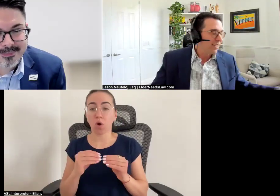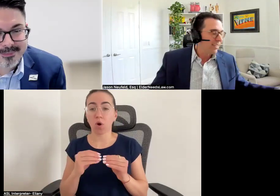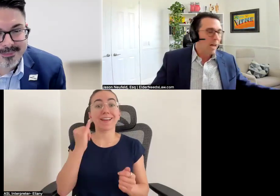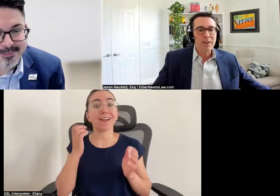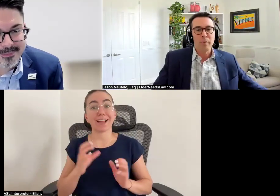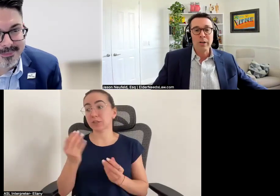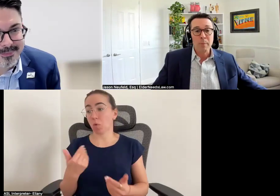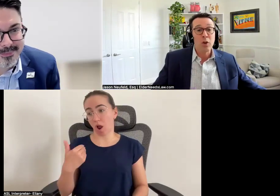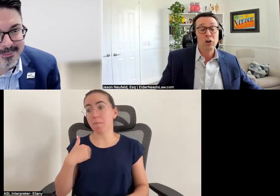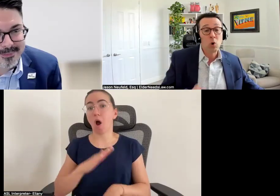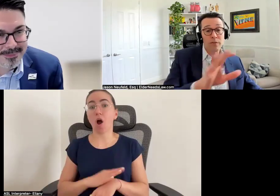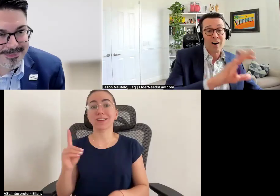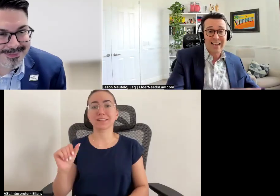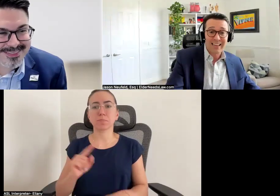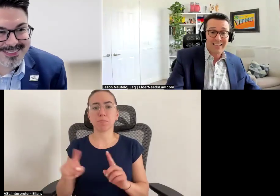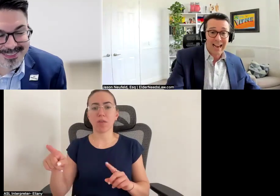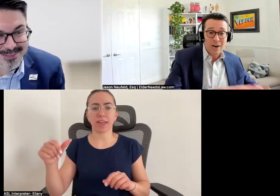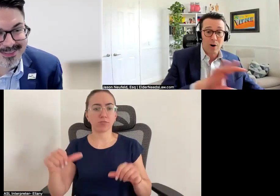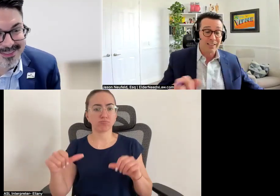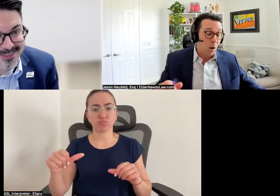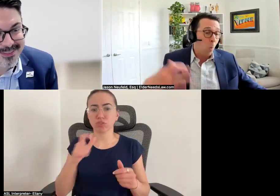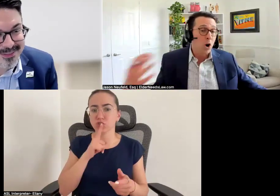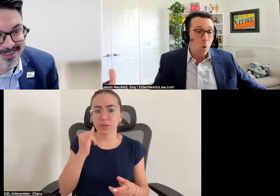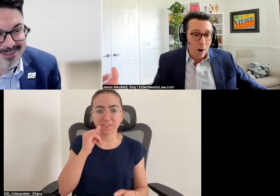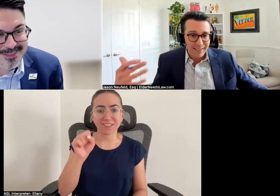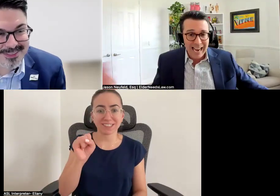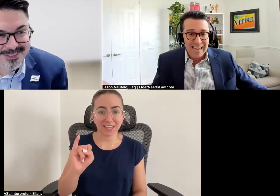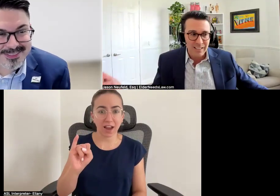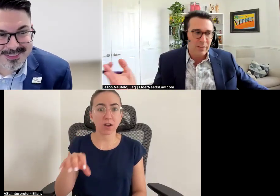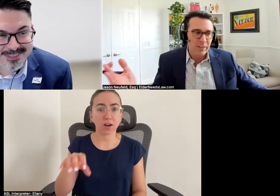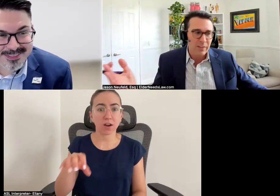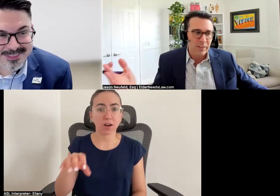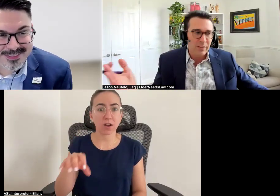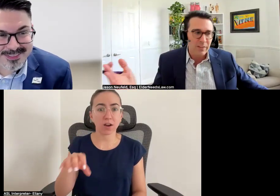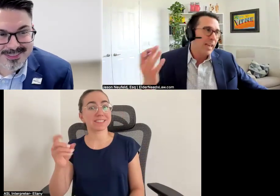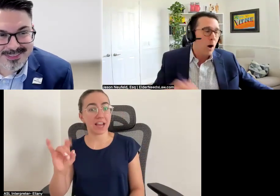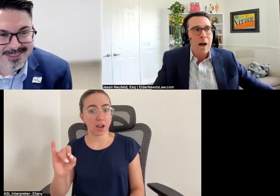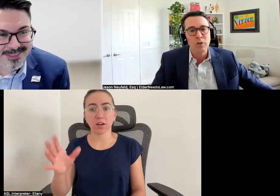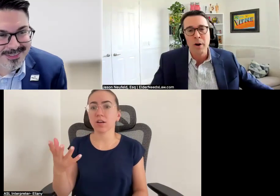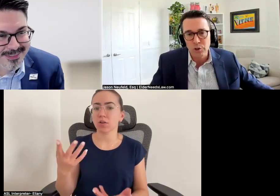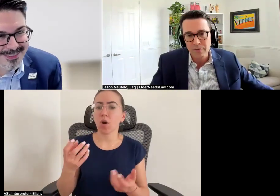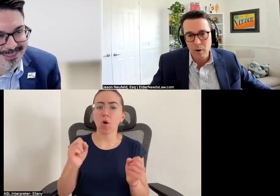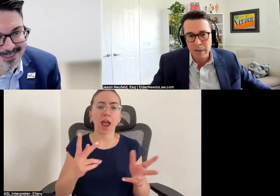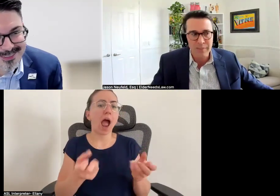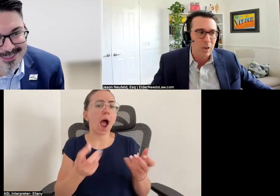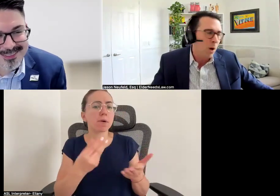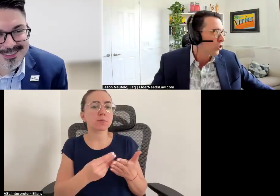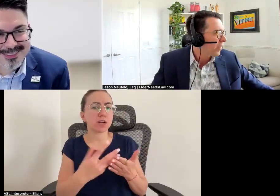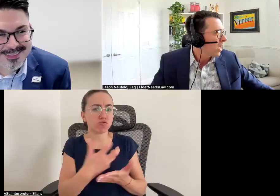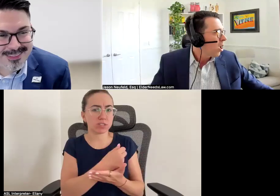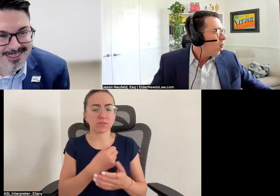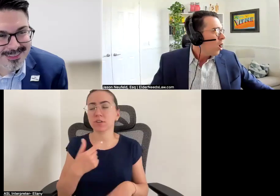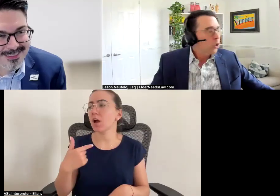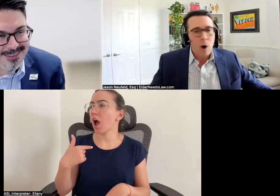on disability, but they're not sure if they're on SSDI or SSI, one quick test is if they say, I go, well, how much money are you receiving per month? If they say, well, I'm